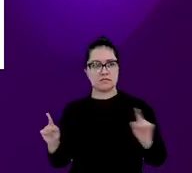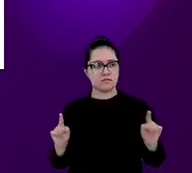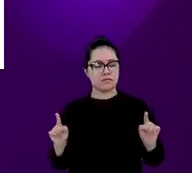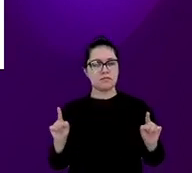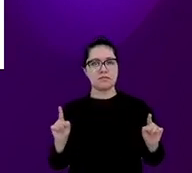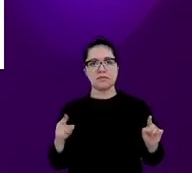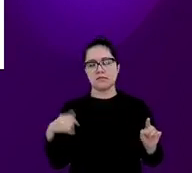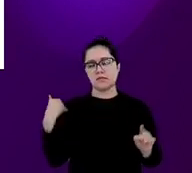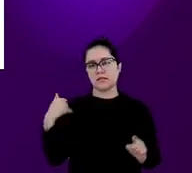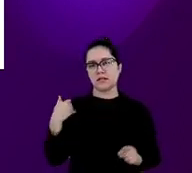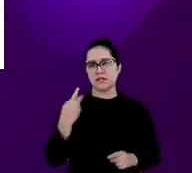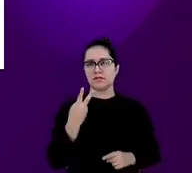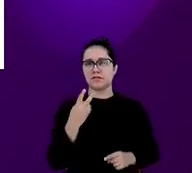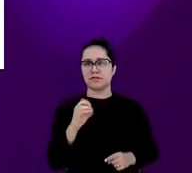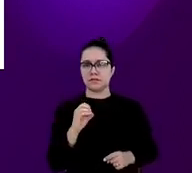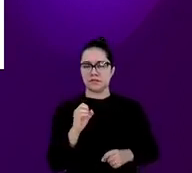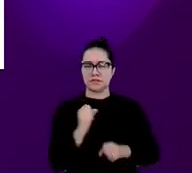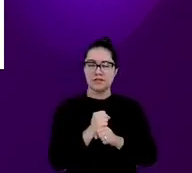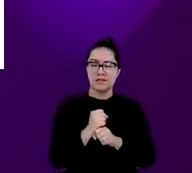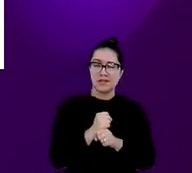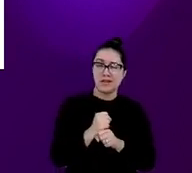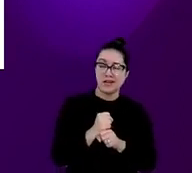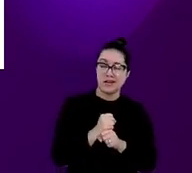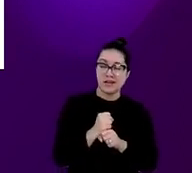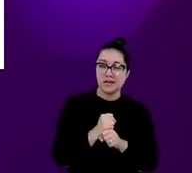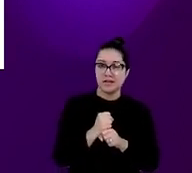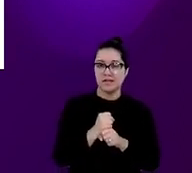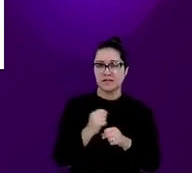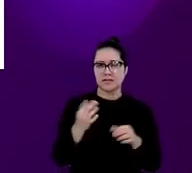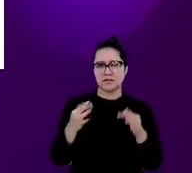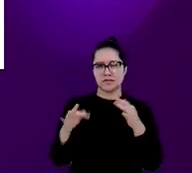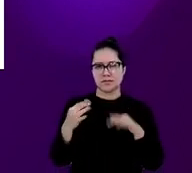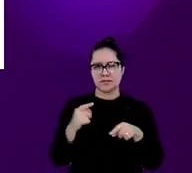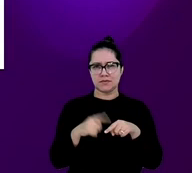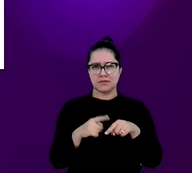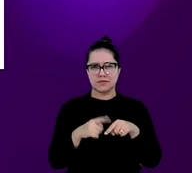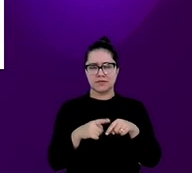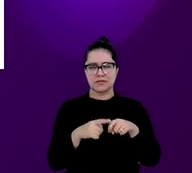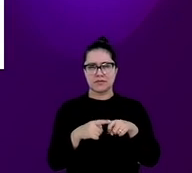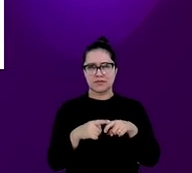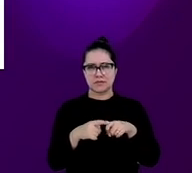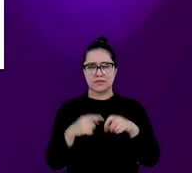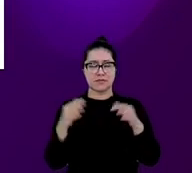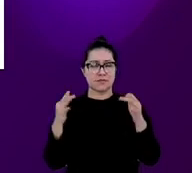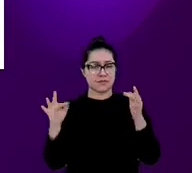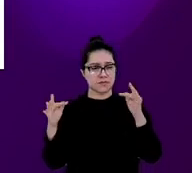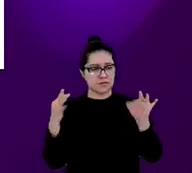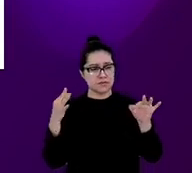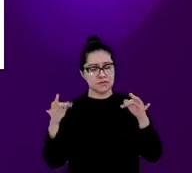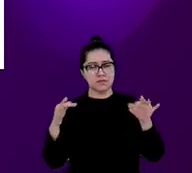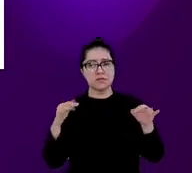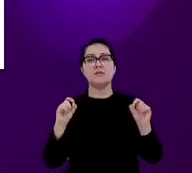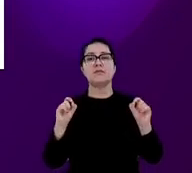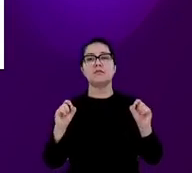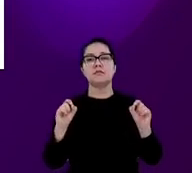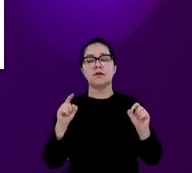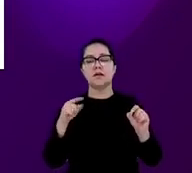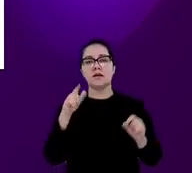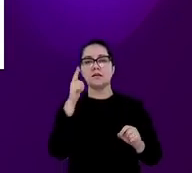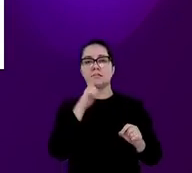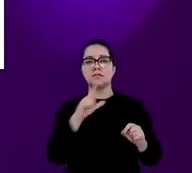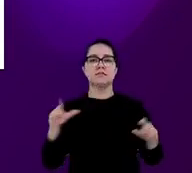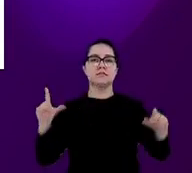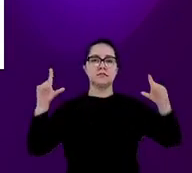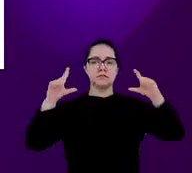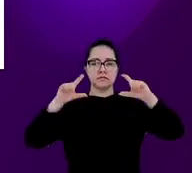knee caused by osteoarthritis that decreased their pain to a very low level